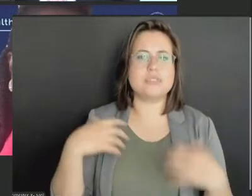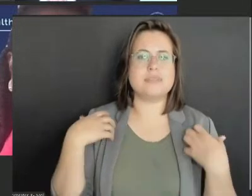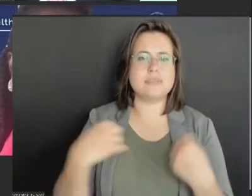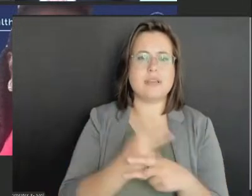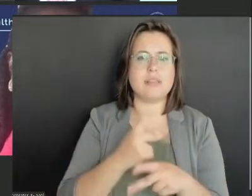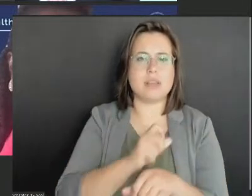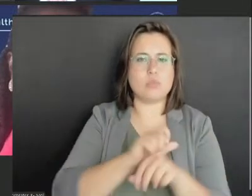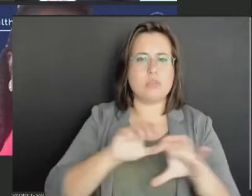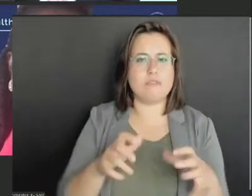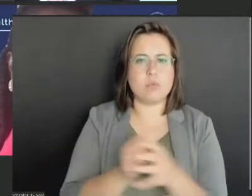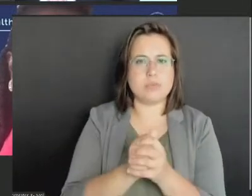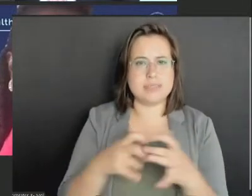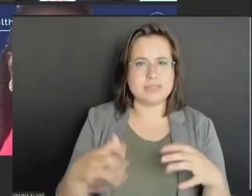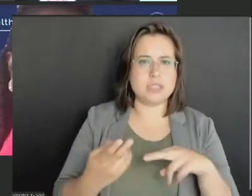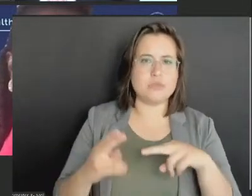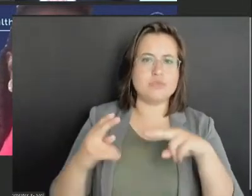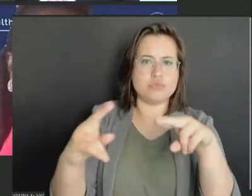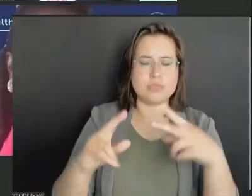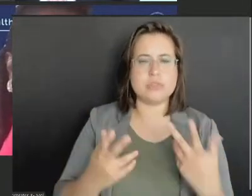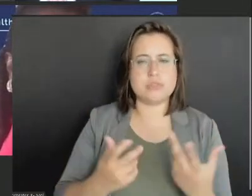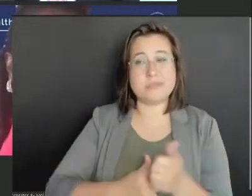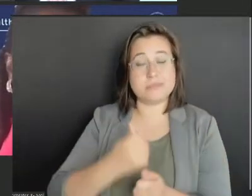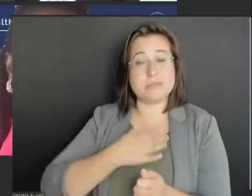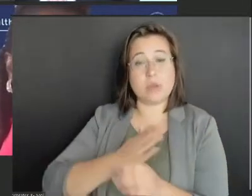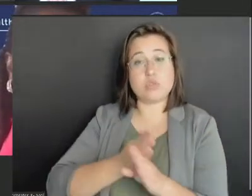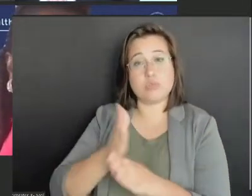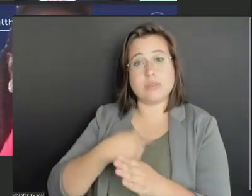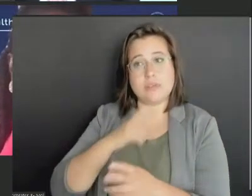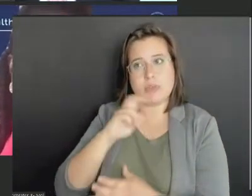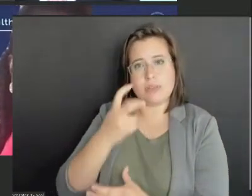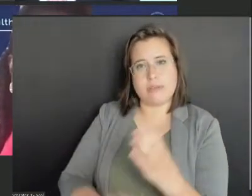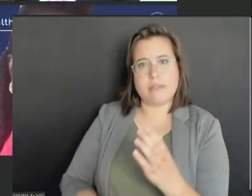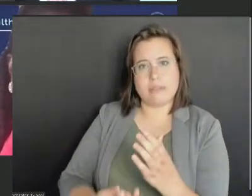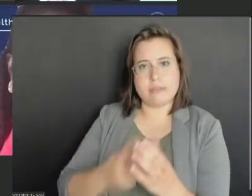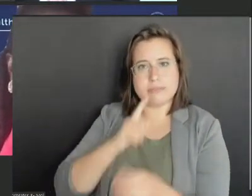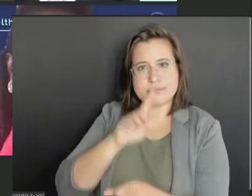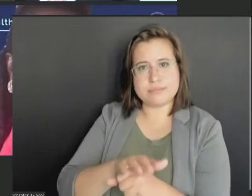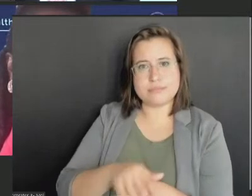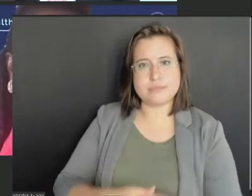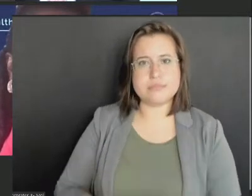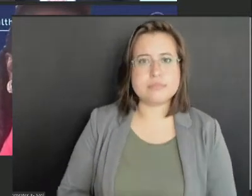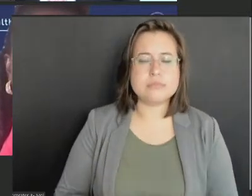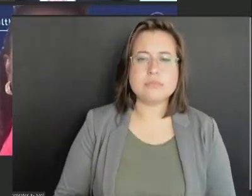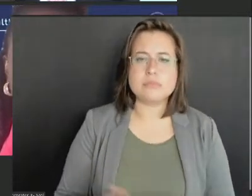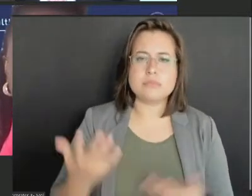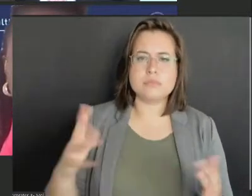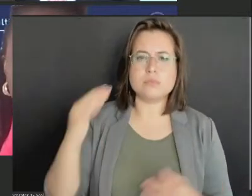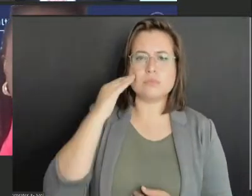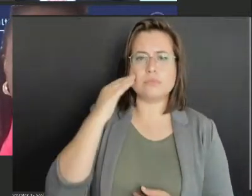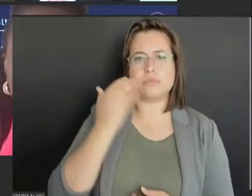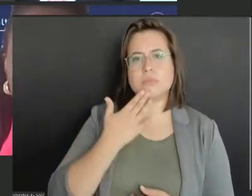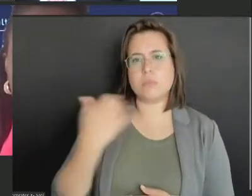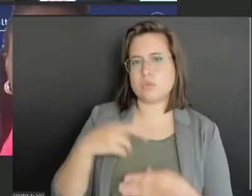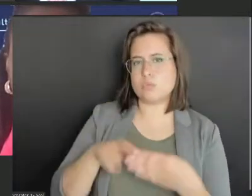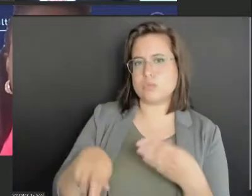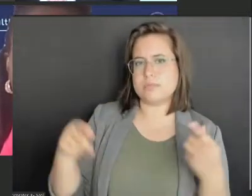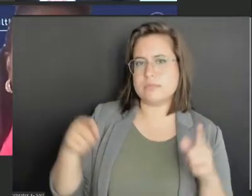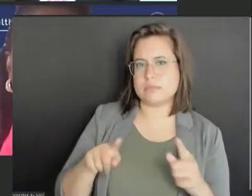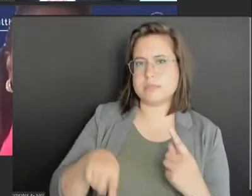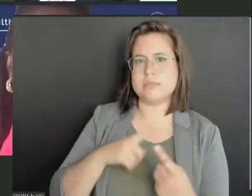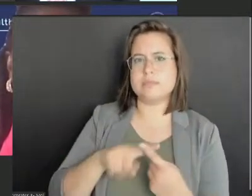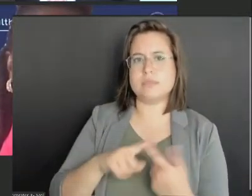devoted much of my career to doing. We all know that better outcomes are had when providers are